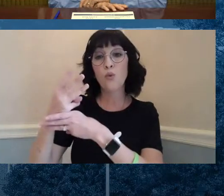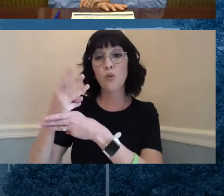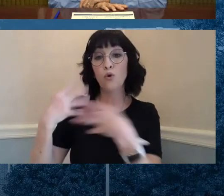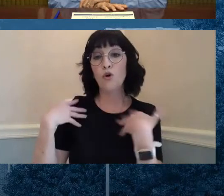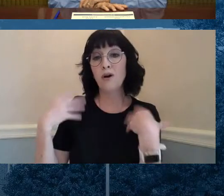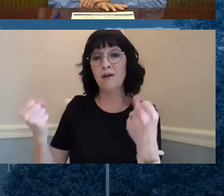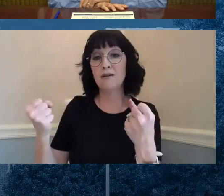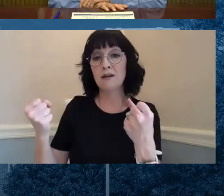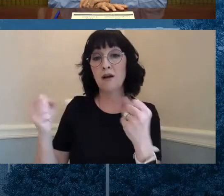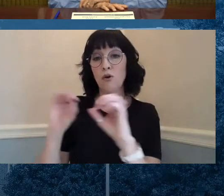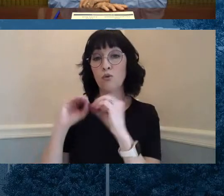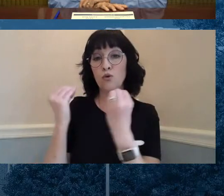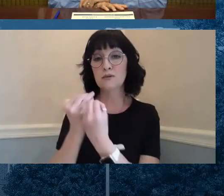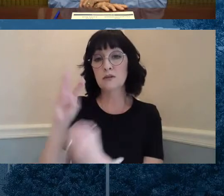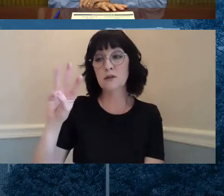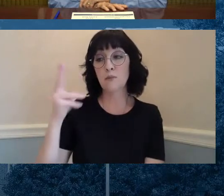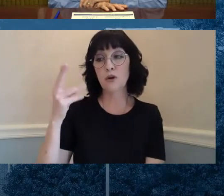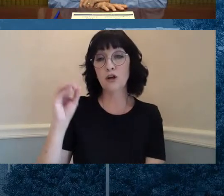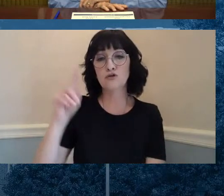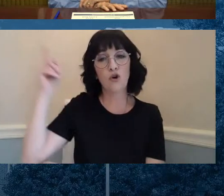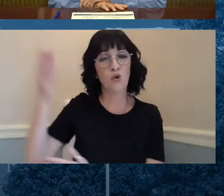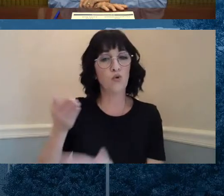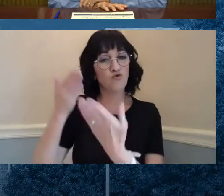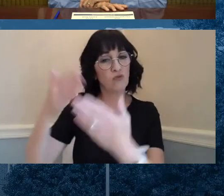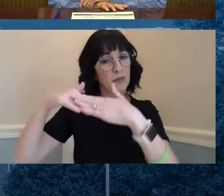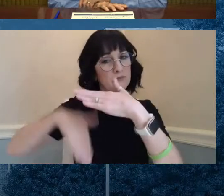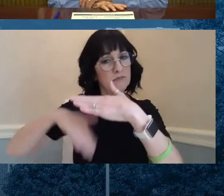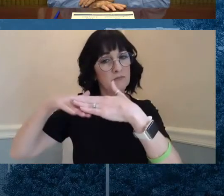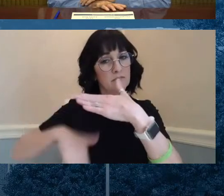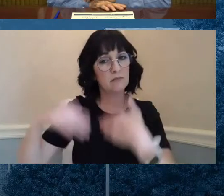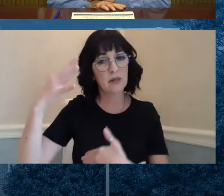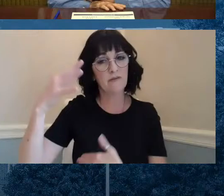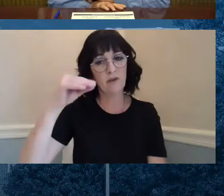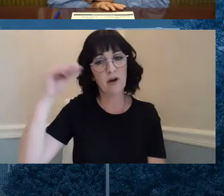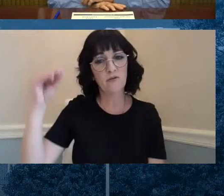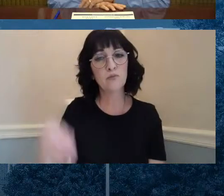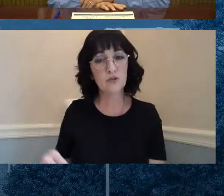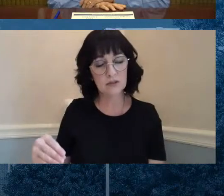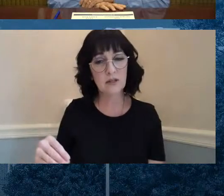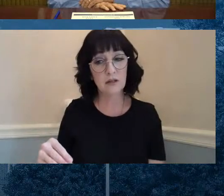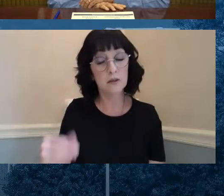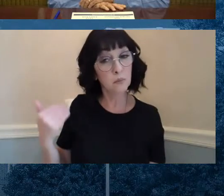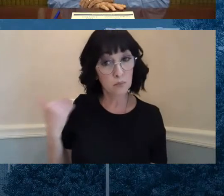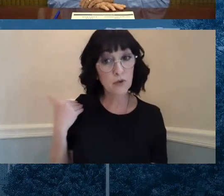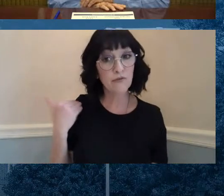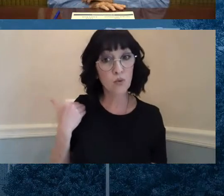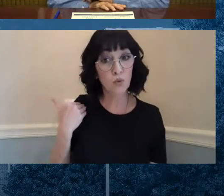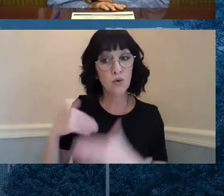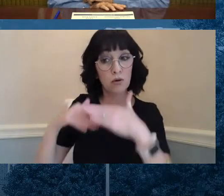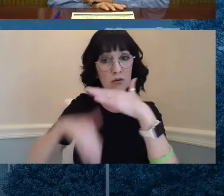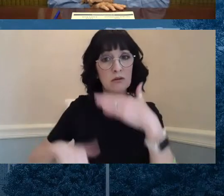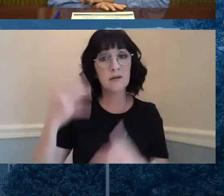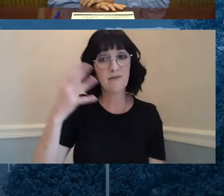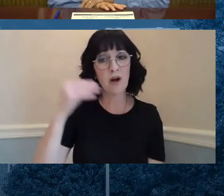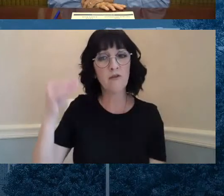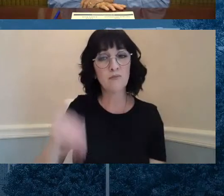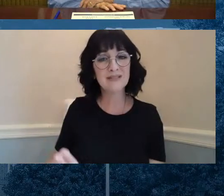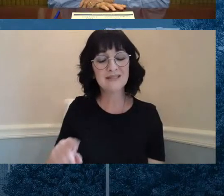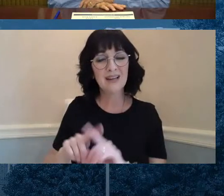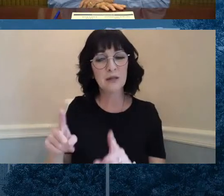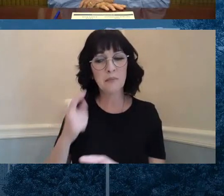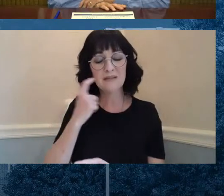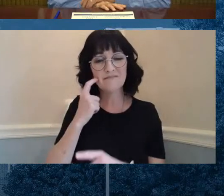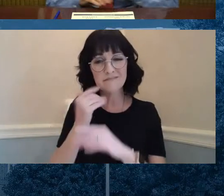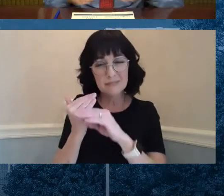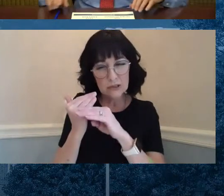have been under 5% over the last several months, but recently we've ticked above it. So it's good to see us closing in on